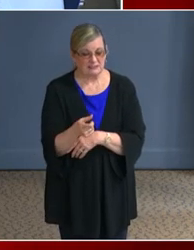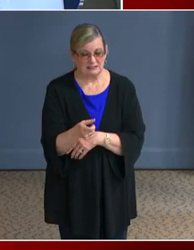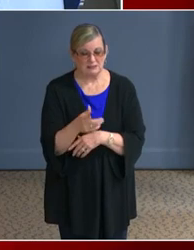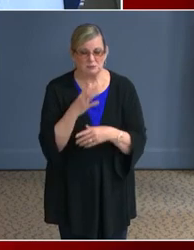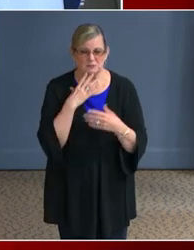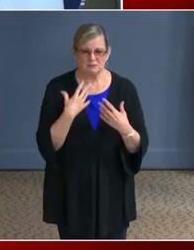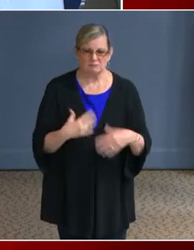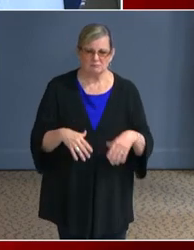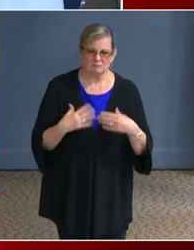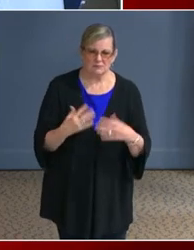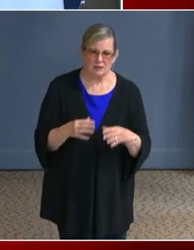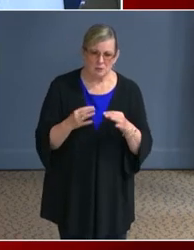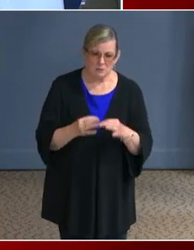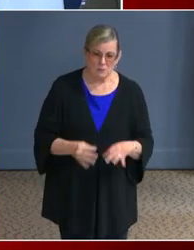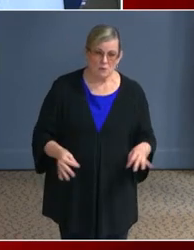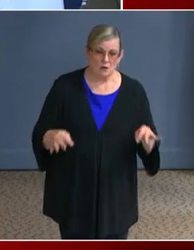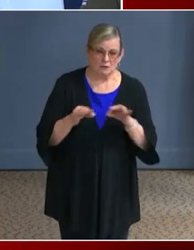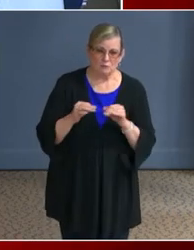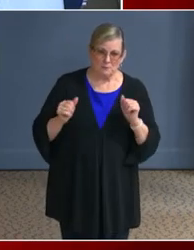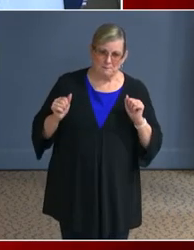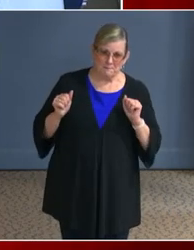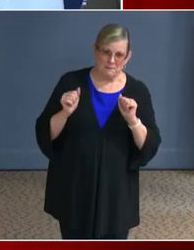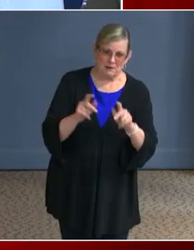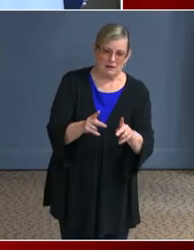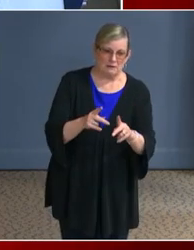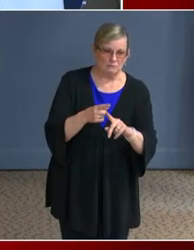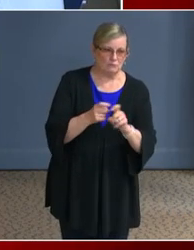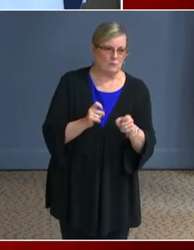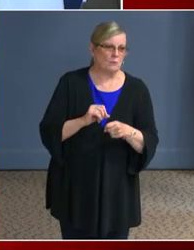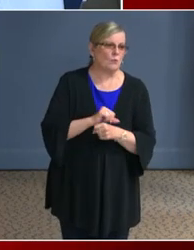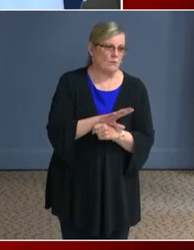how we come back from COVID.